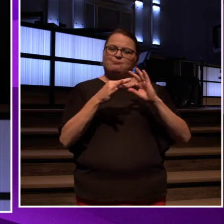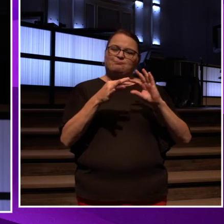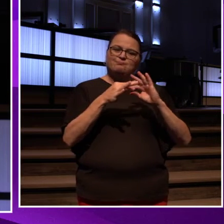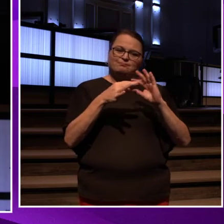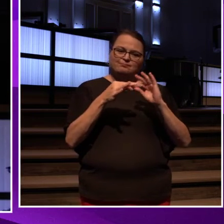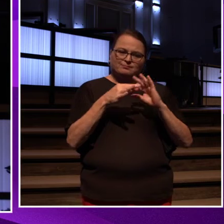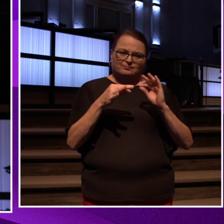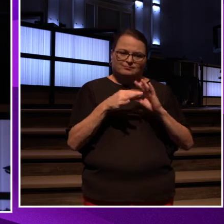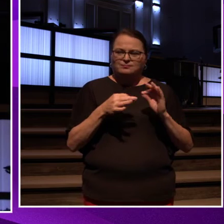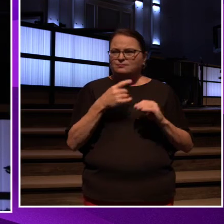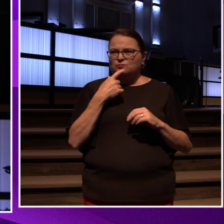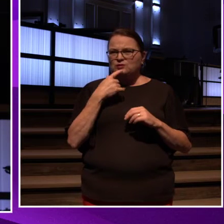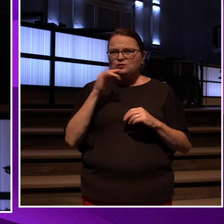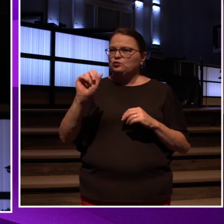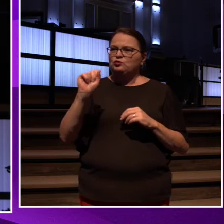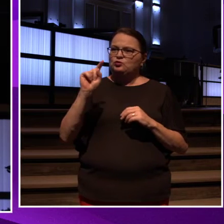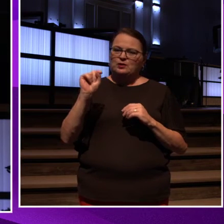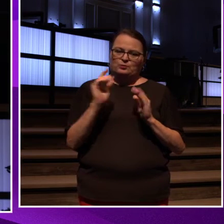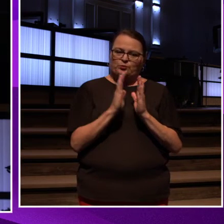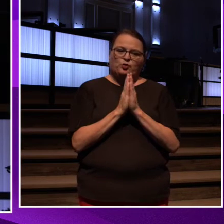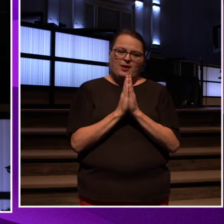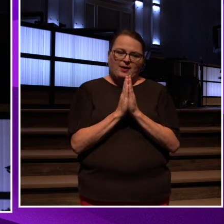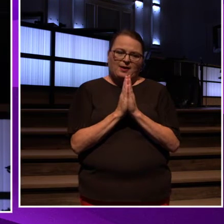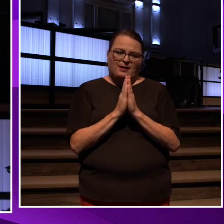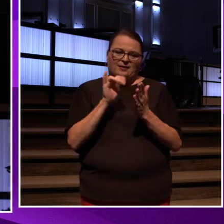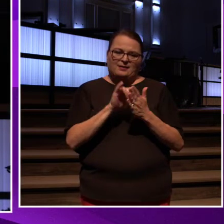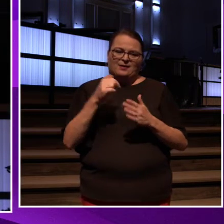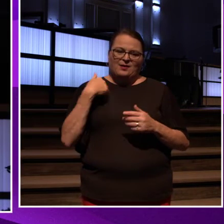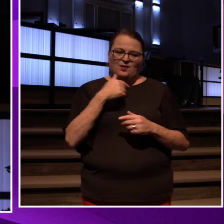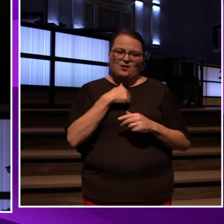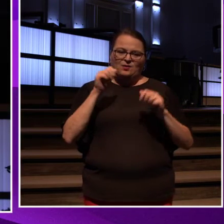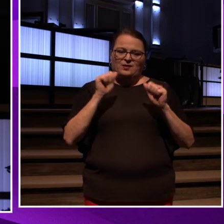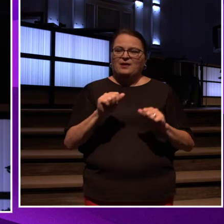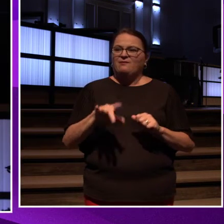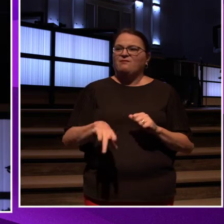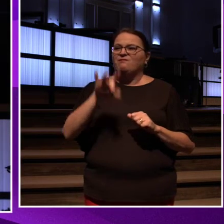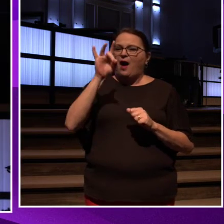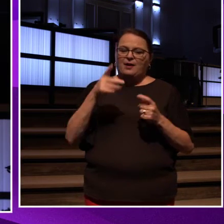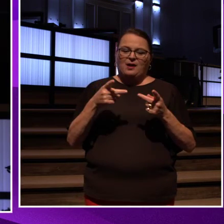she said, just pray that we can find a place to live